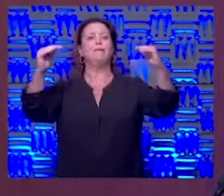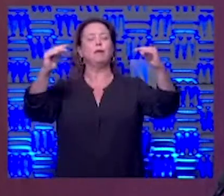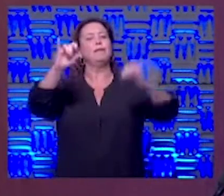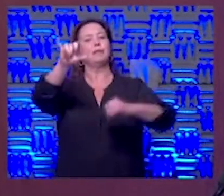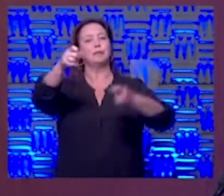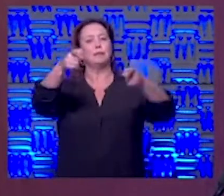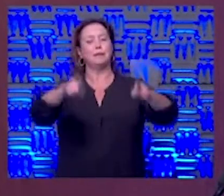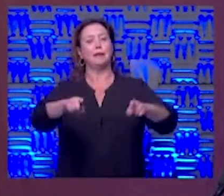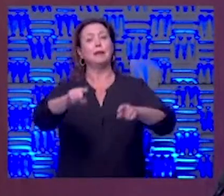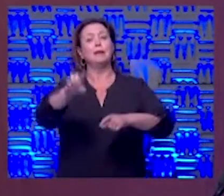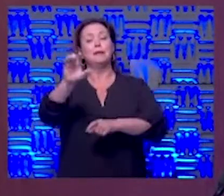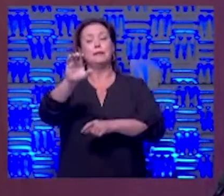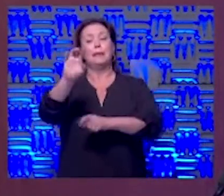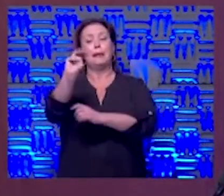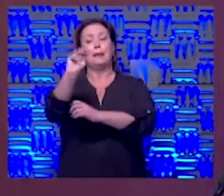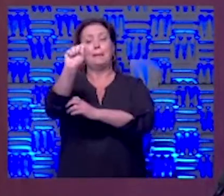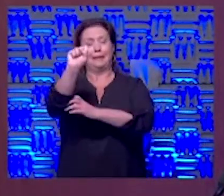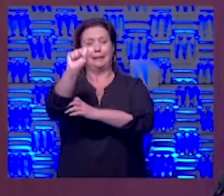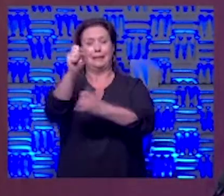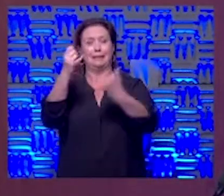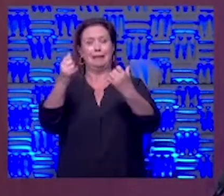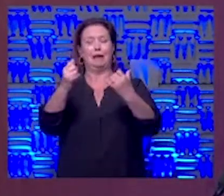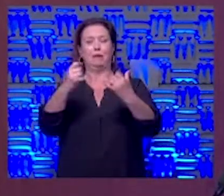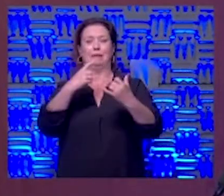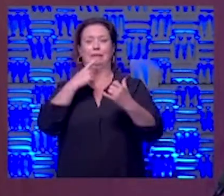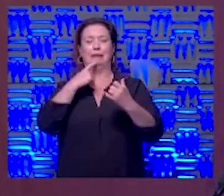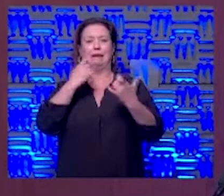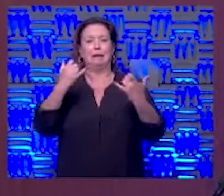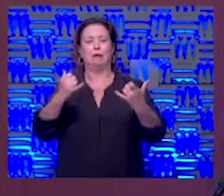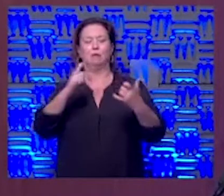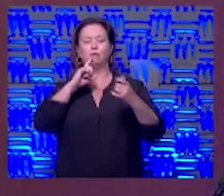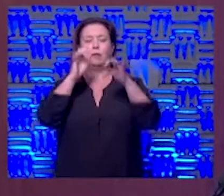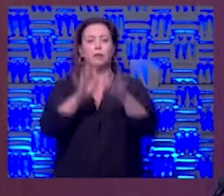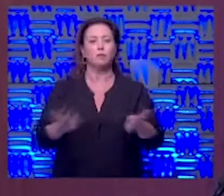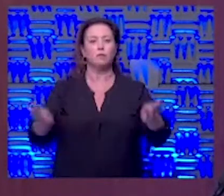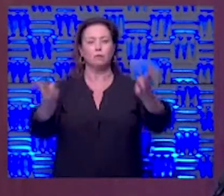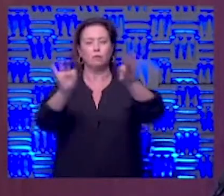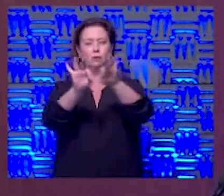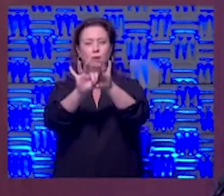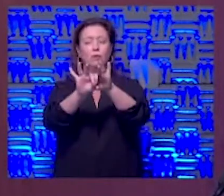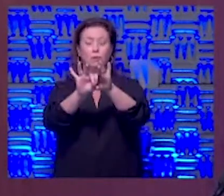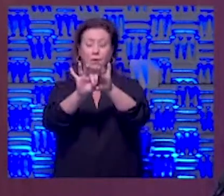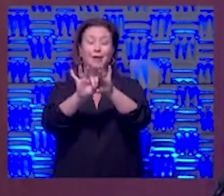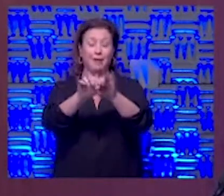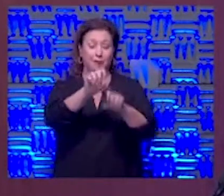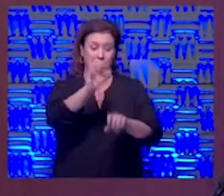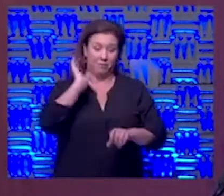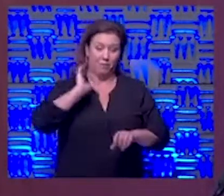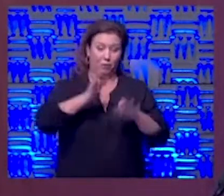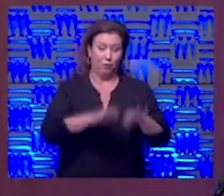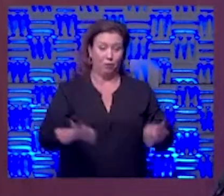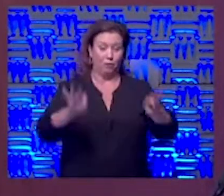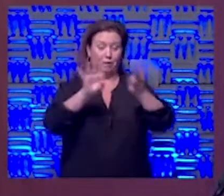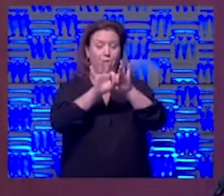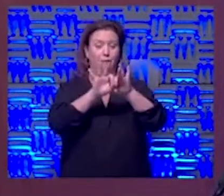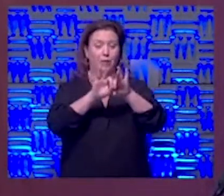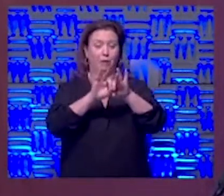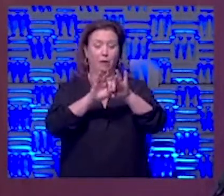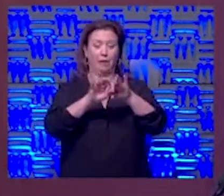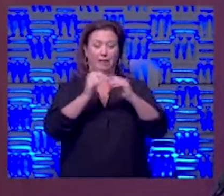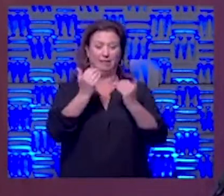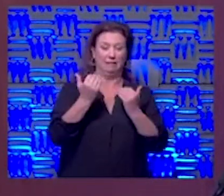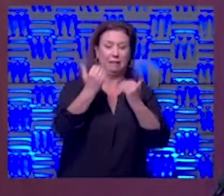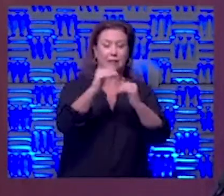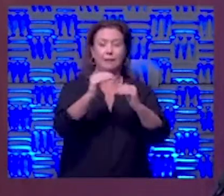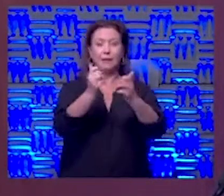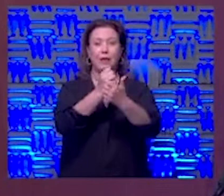why CMS has come out really stating that it was critical that we clamped everything down in the way that